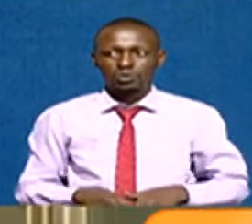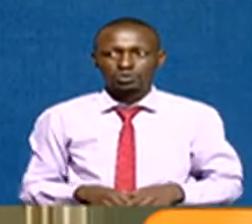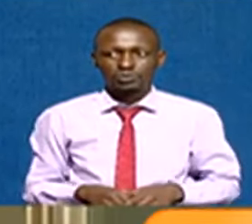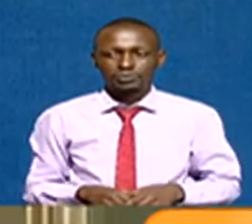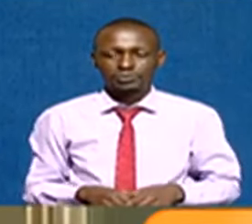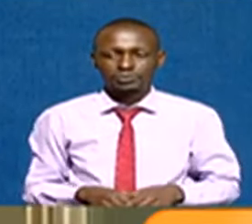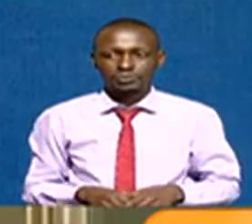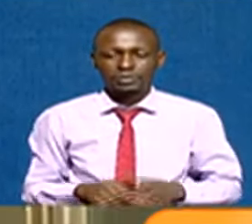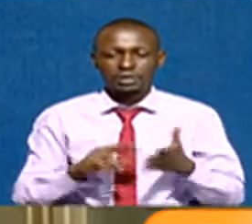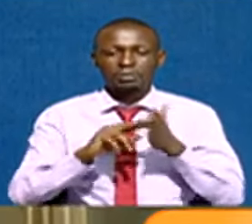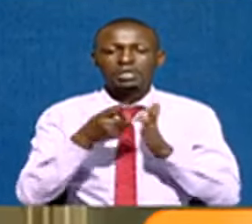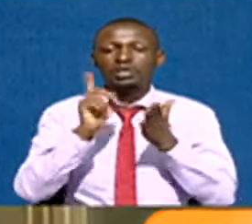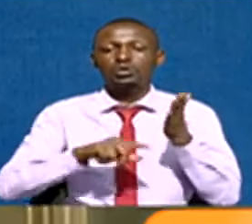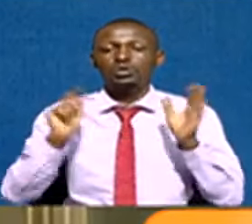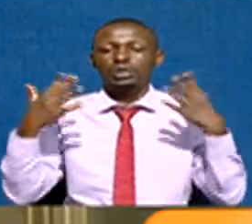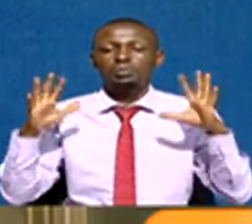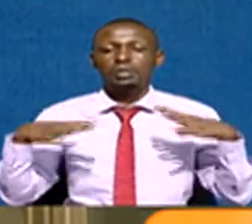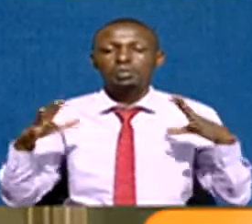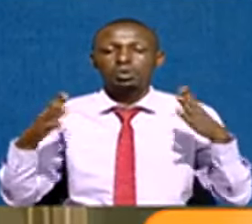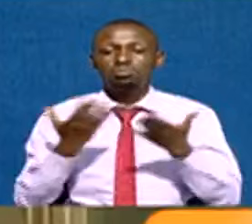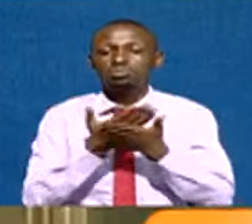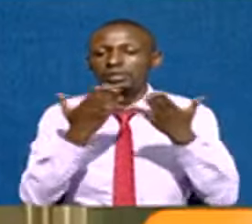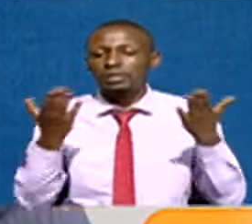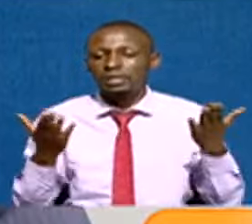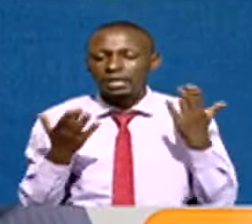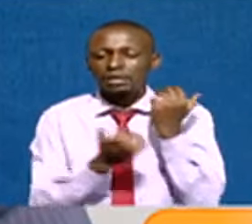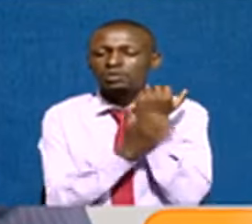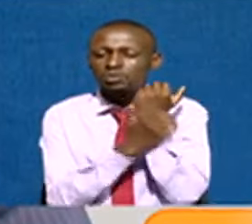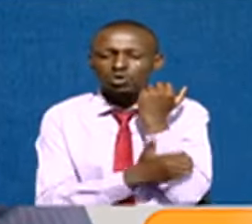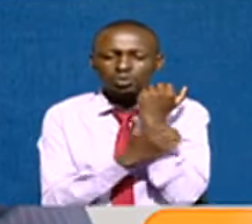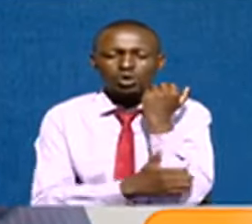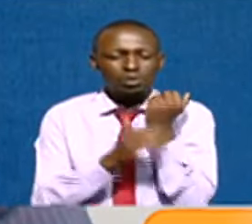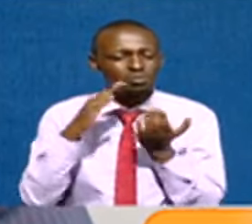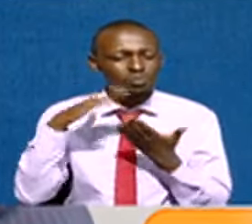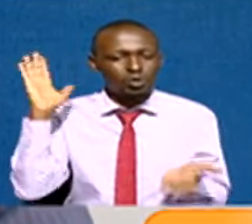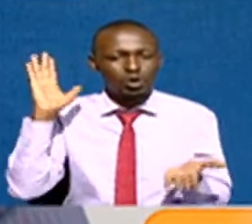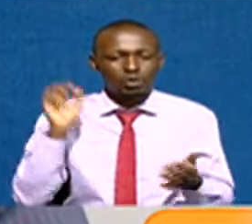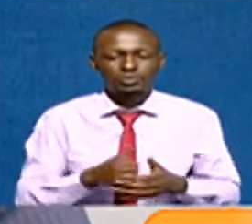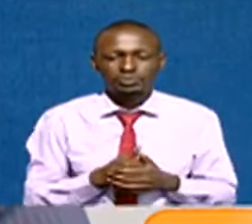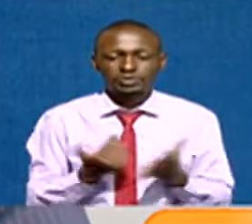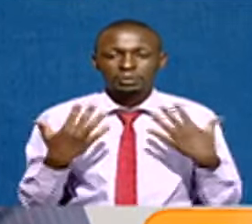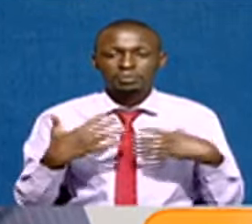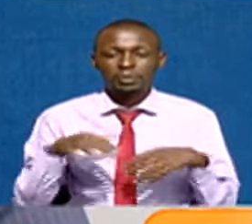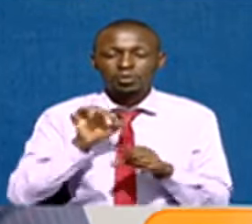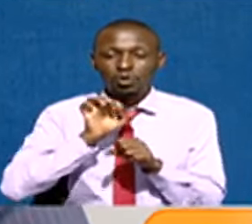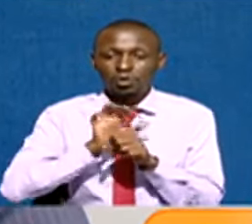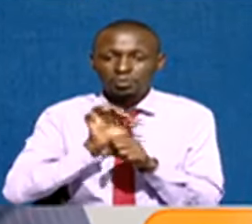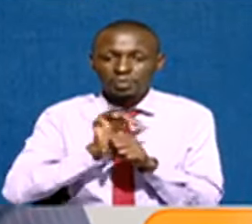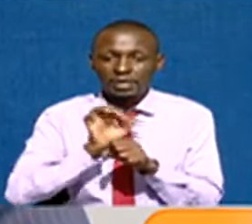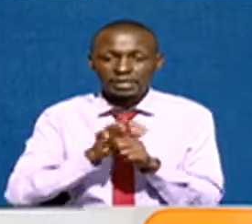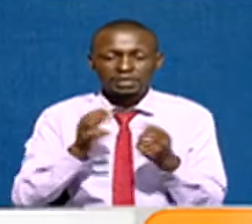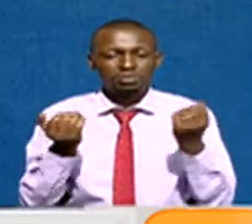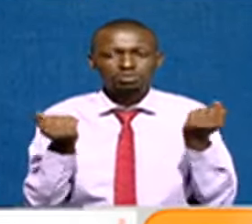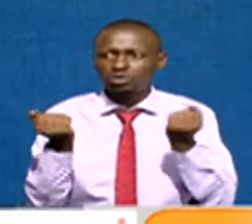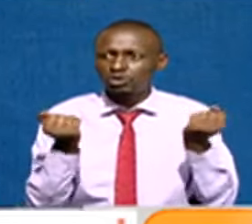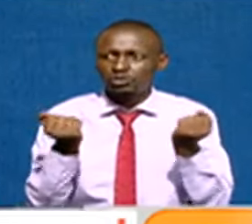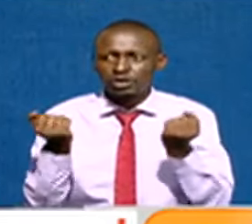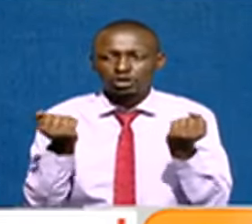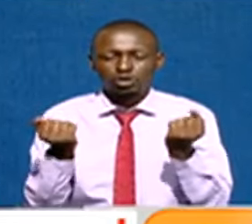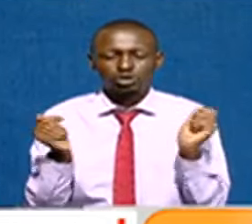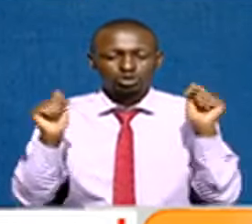What would that mean to Kenyans? You are making Kenyans even a lot more poor. It tells you there's a lot of people with motor vehicles today that